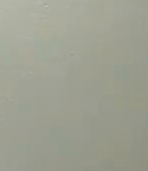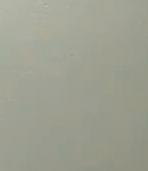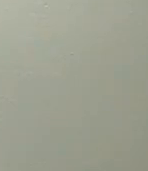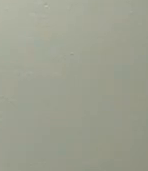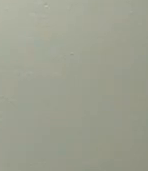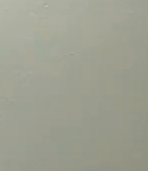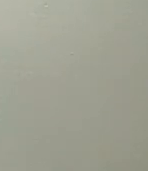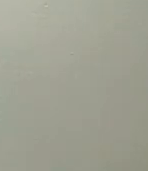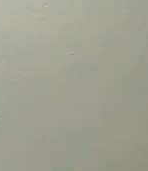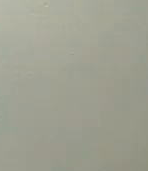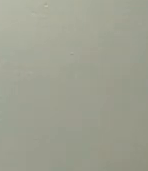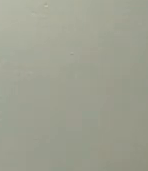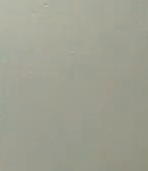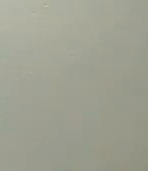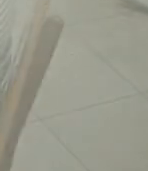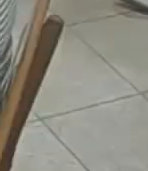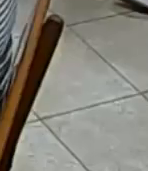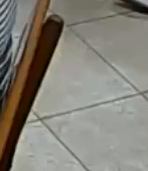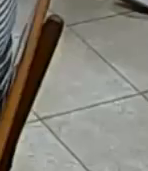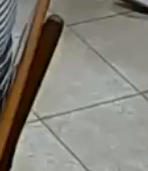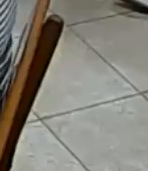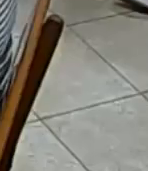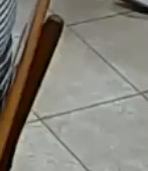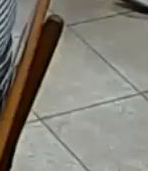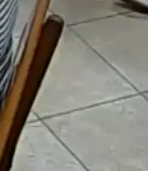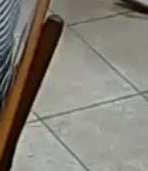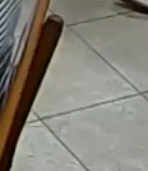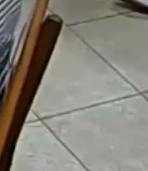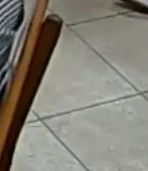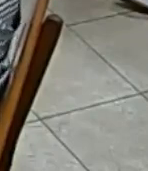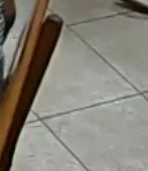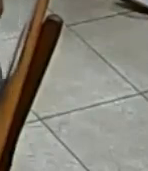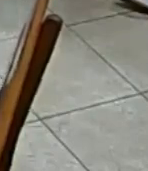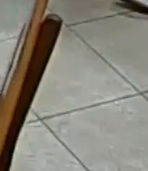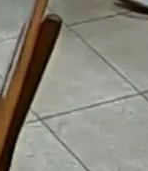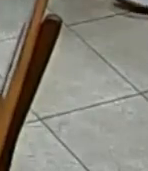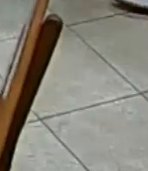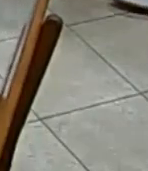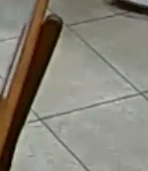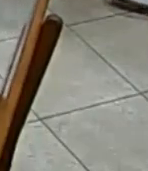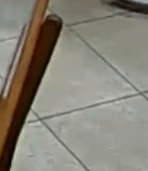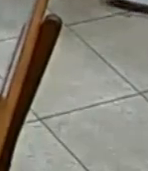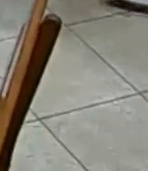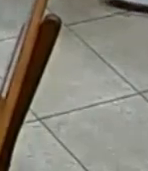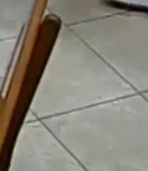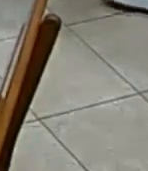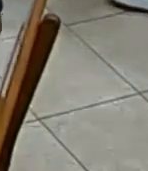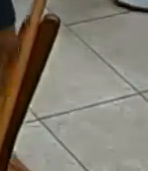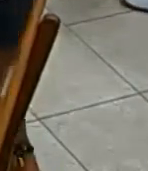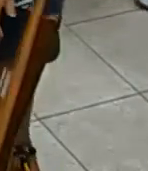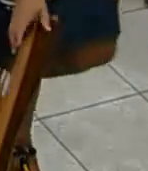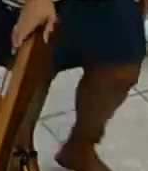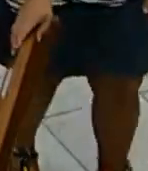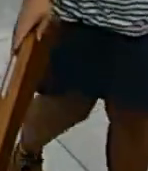so after church today, everyone will remain in their seats, and we're going to have a conversation. We're going to talk.